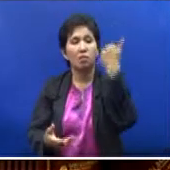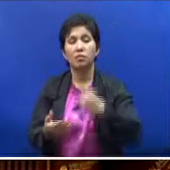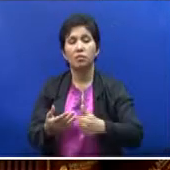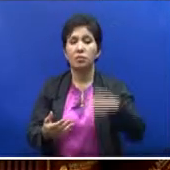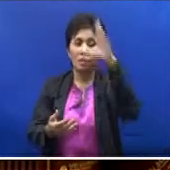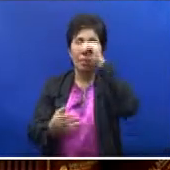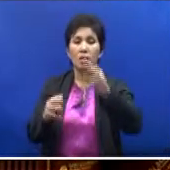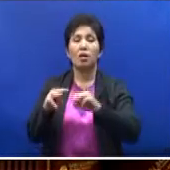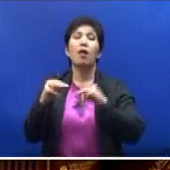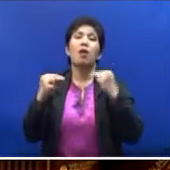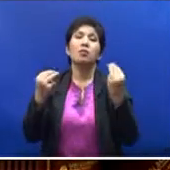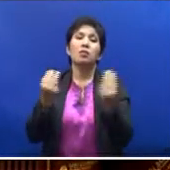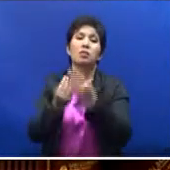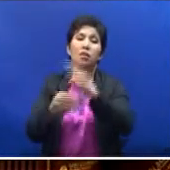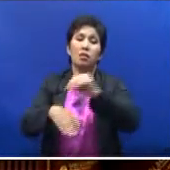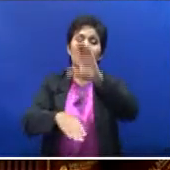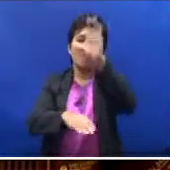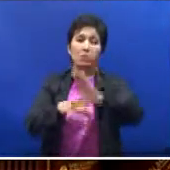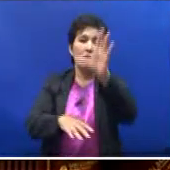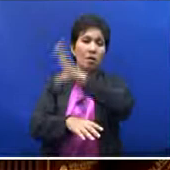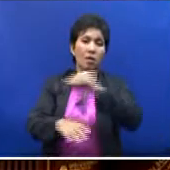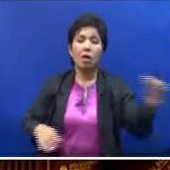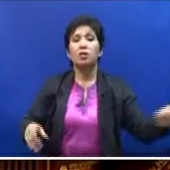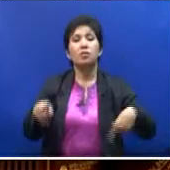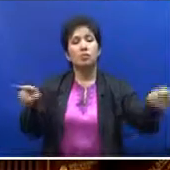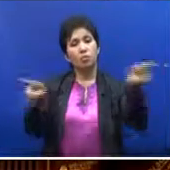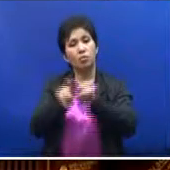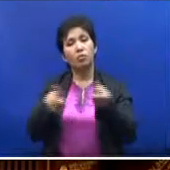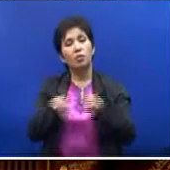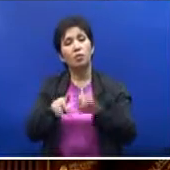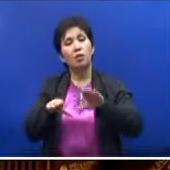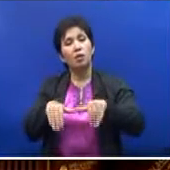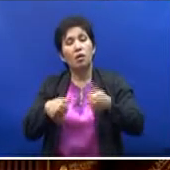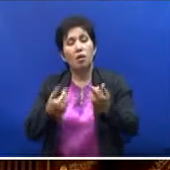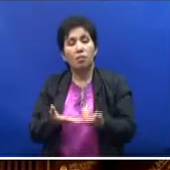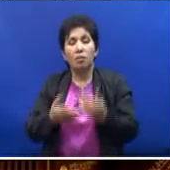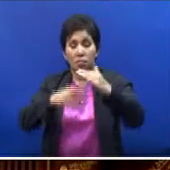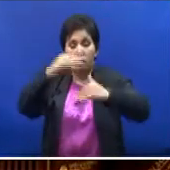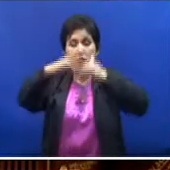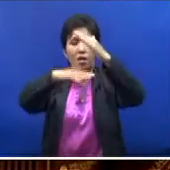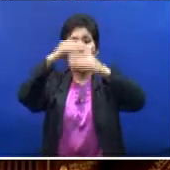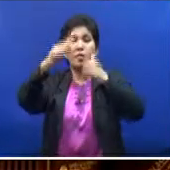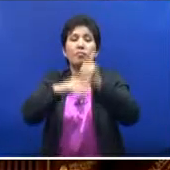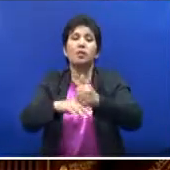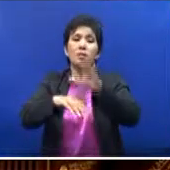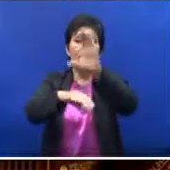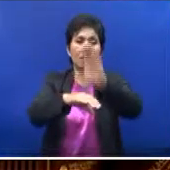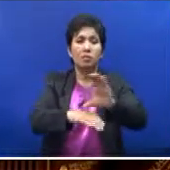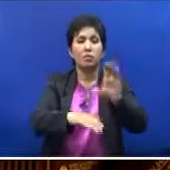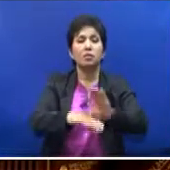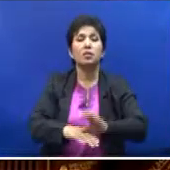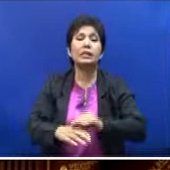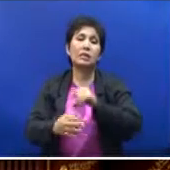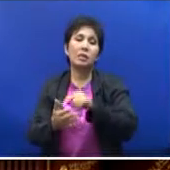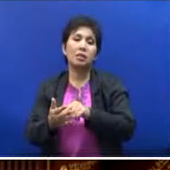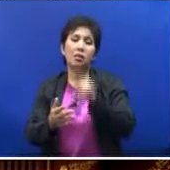man, society and culture. Okay, and it is also about how the culture is developed, whereby it is